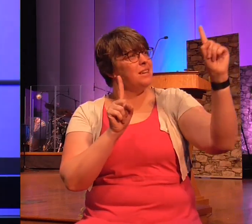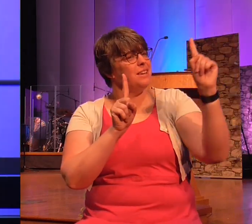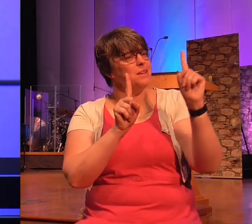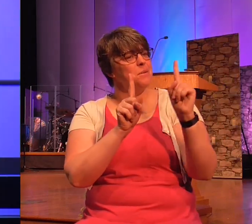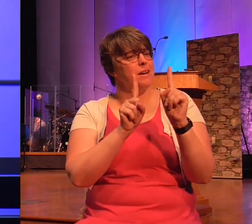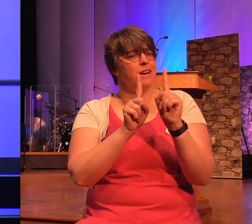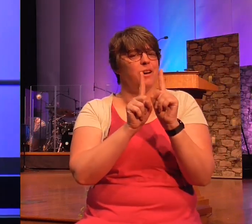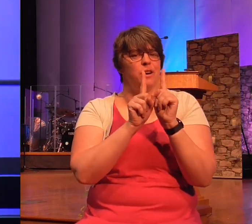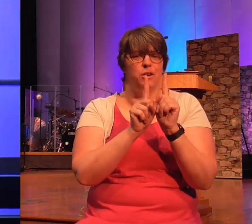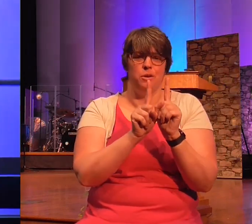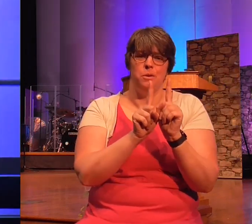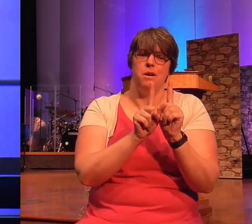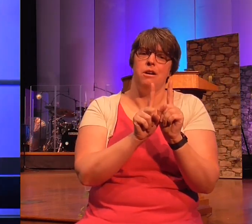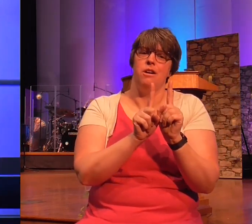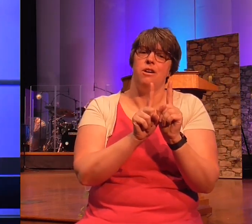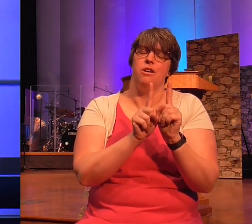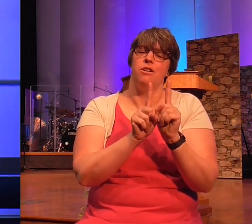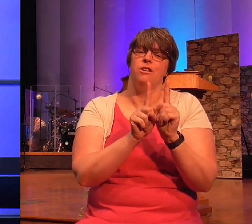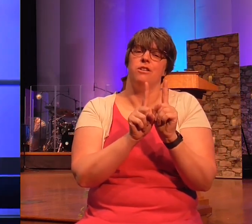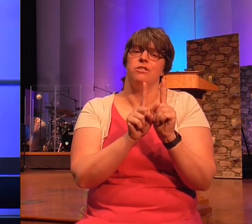you are.